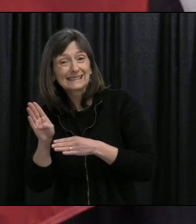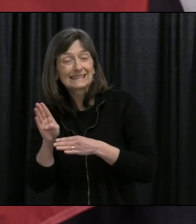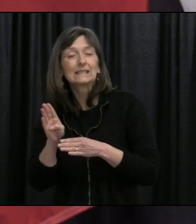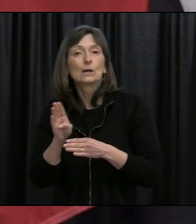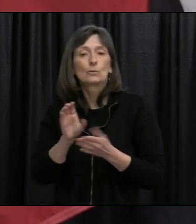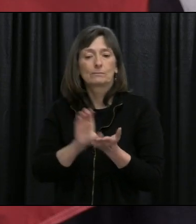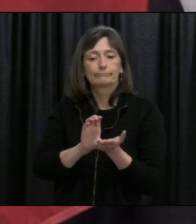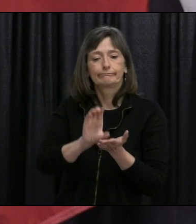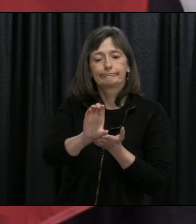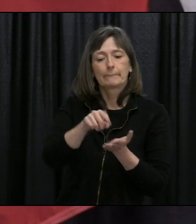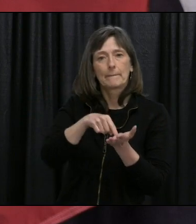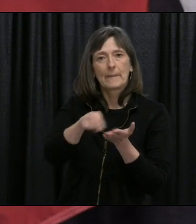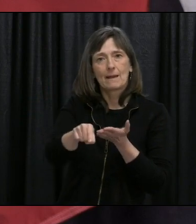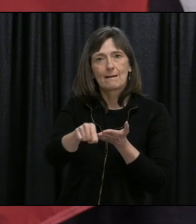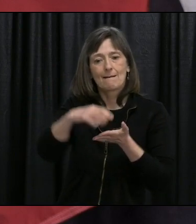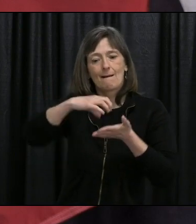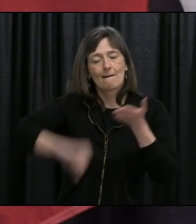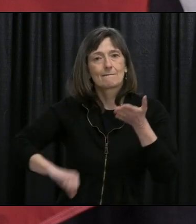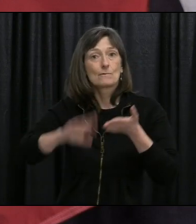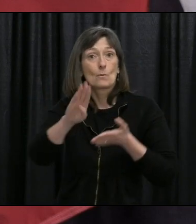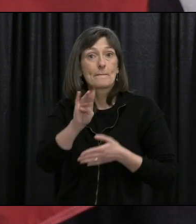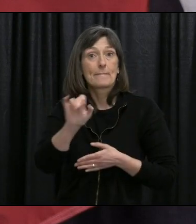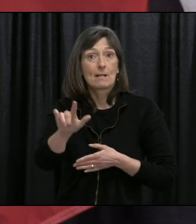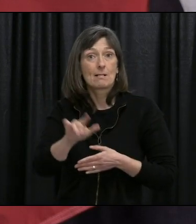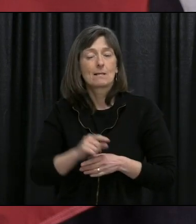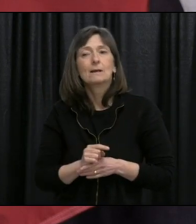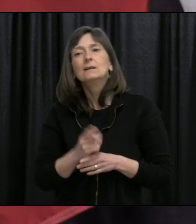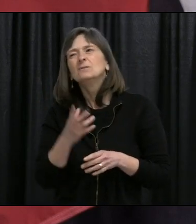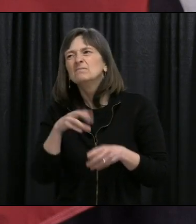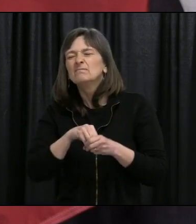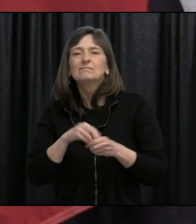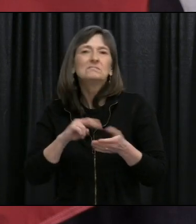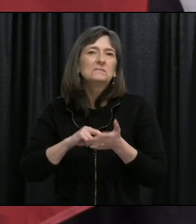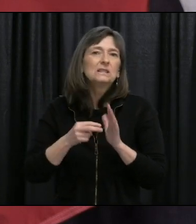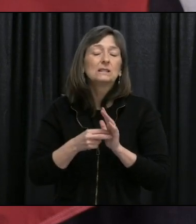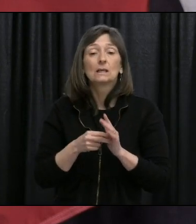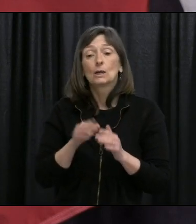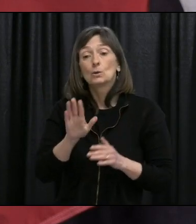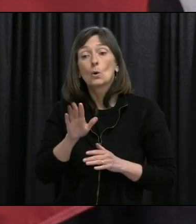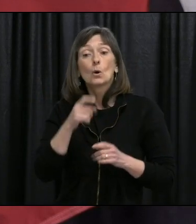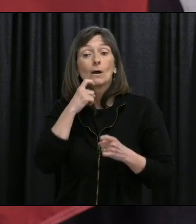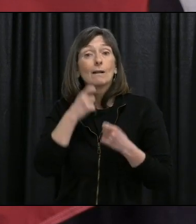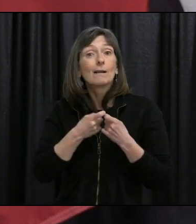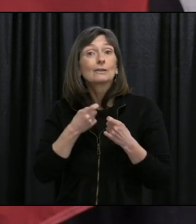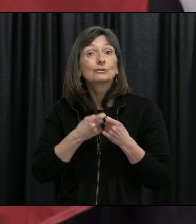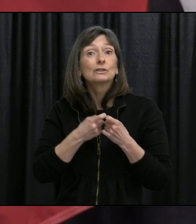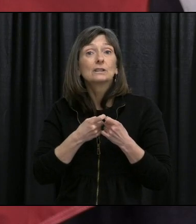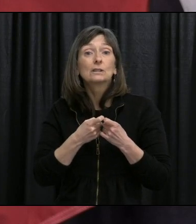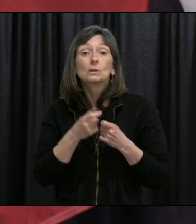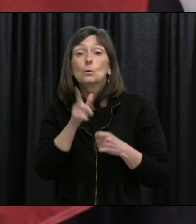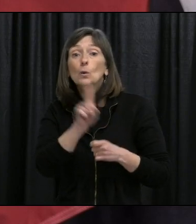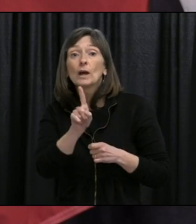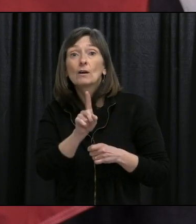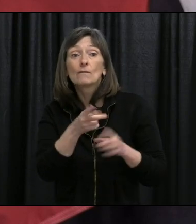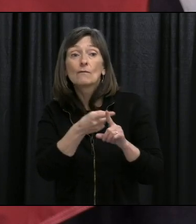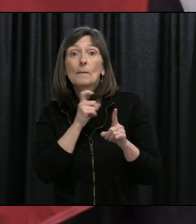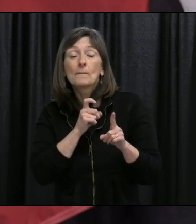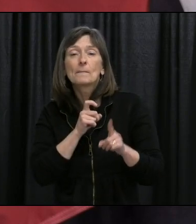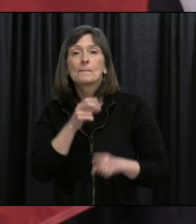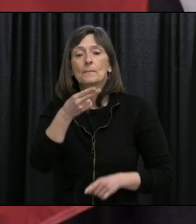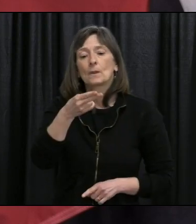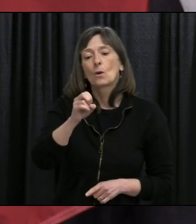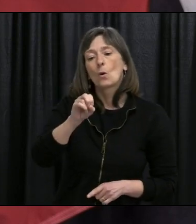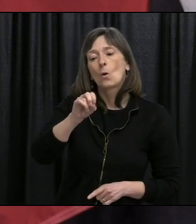would include the businesses and other organizations whose rates are based on Oil-to-Route fuel costs. So